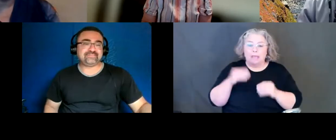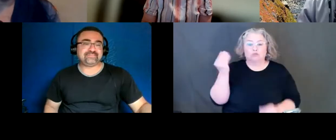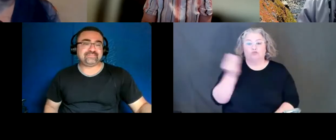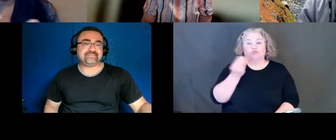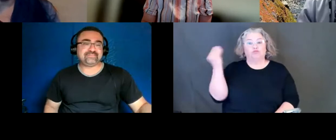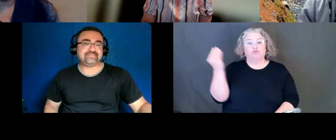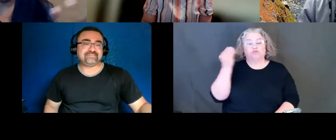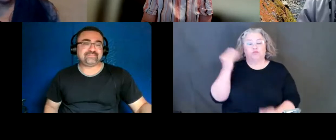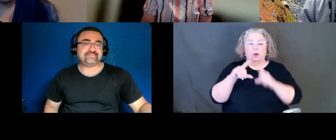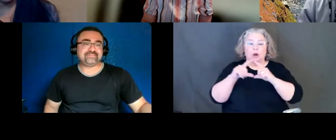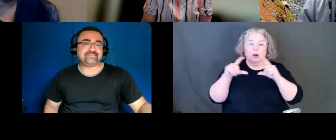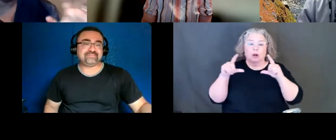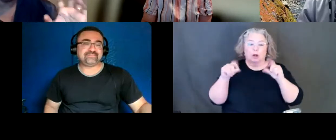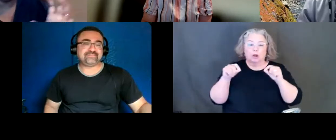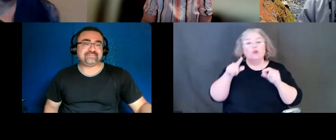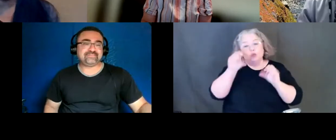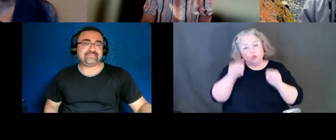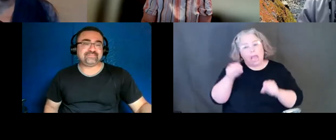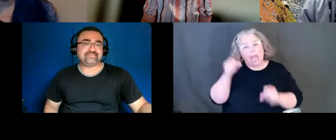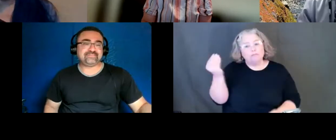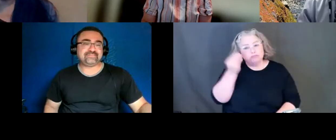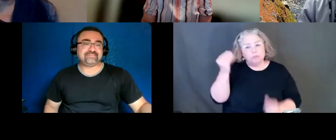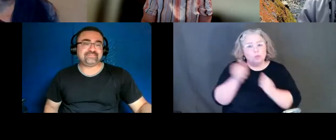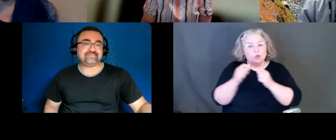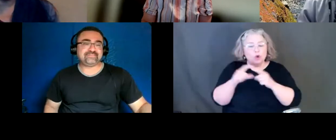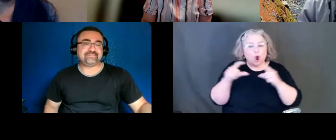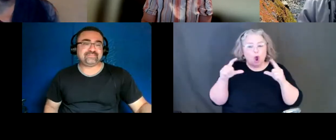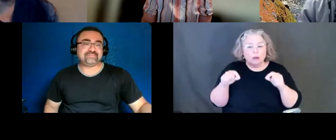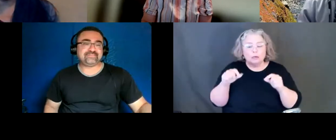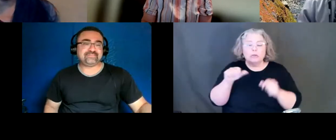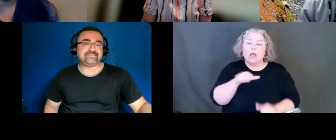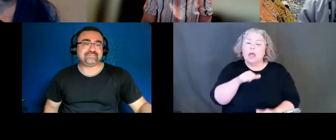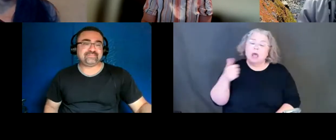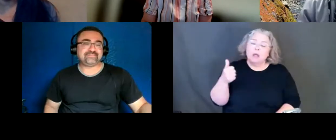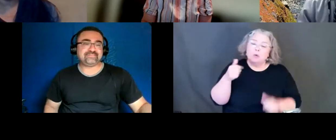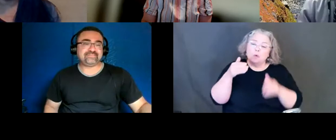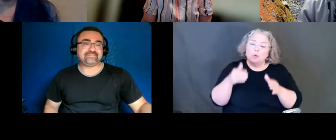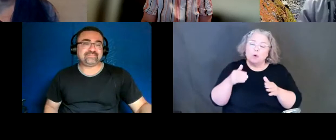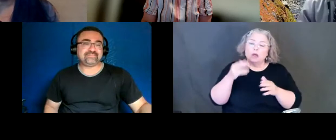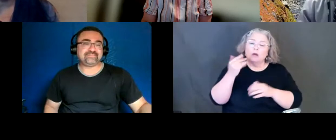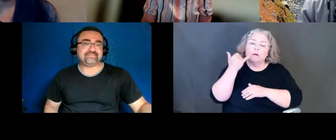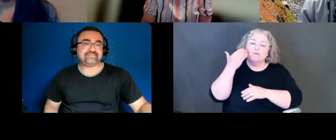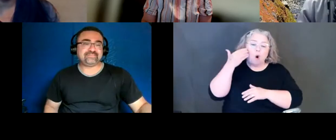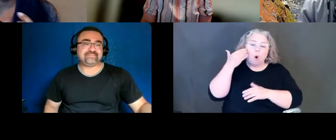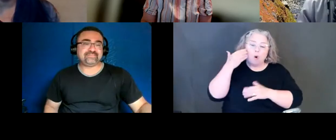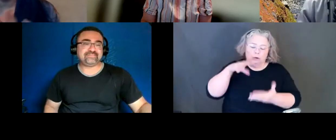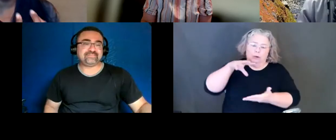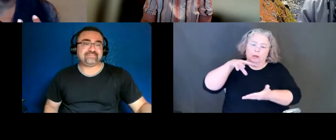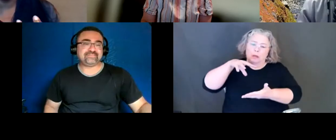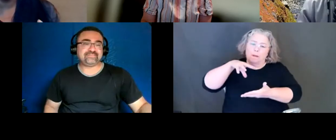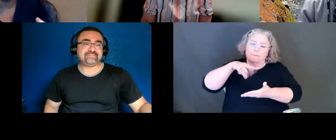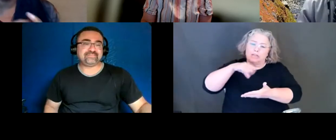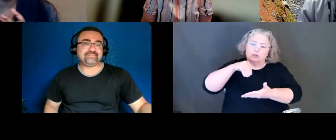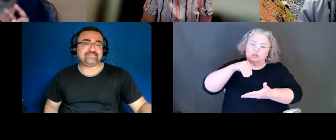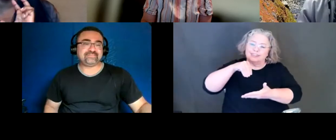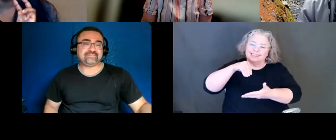card, well, one thing is you can travel around with the card, but another way is taking a picture of it, because then when you do